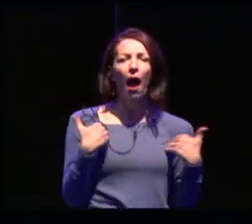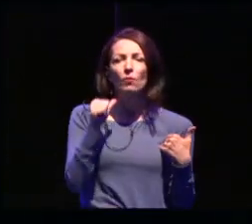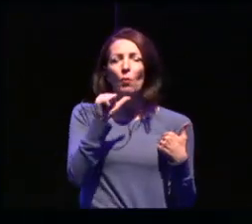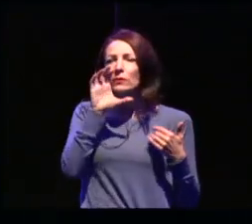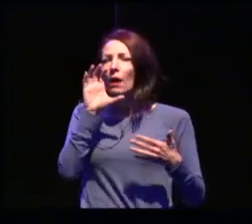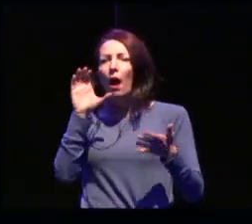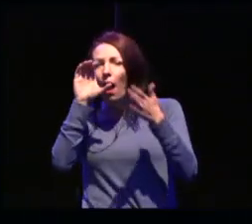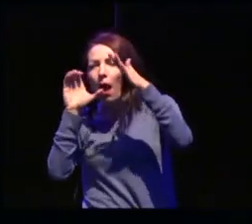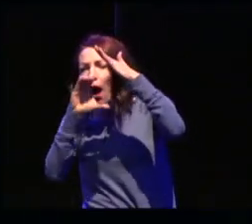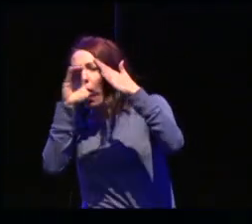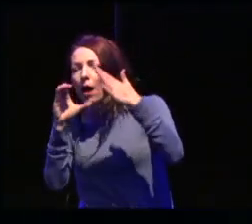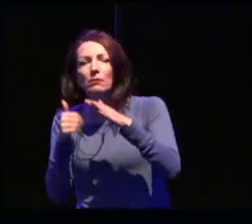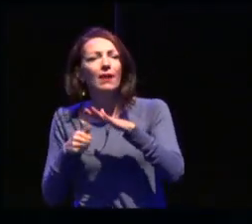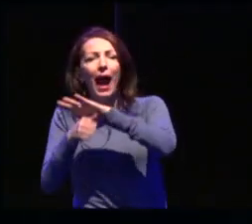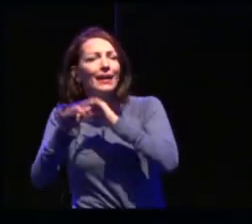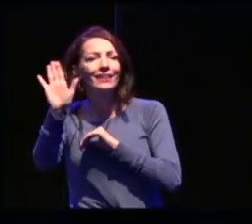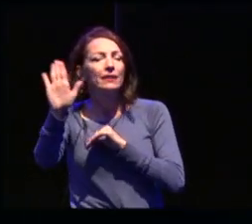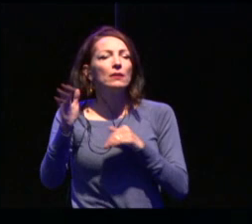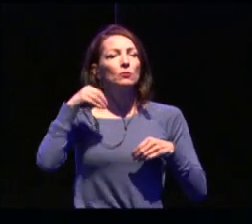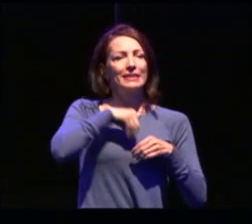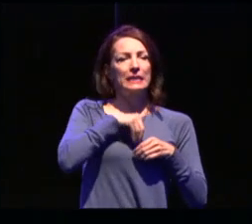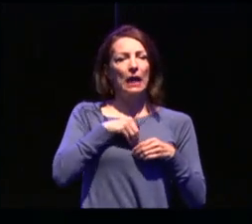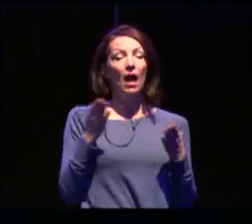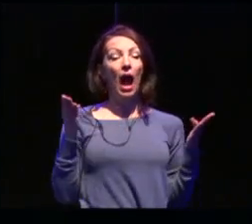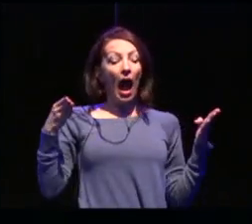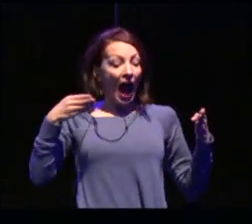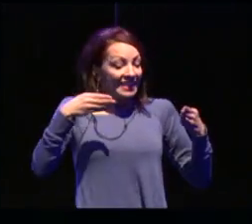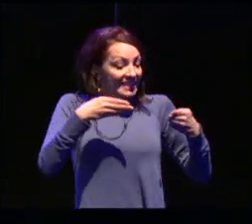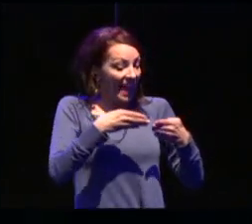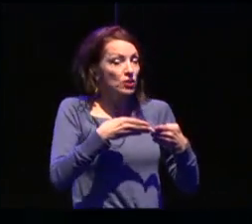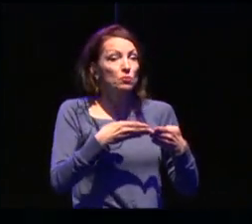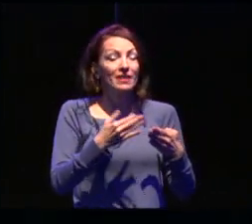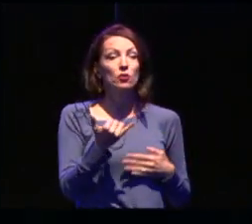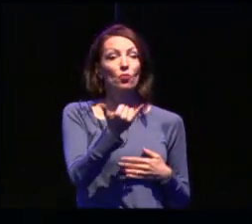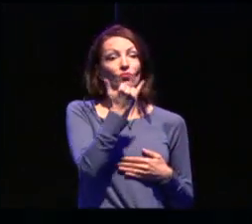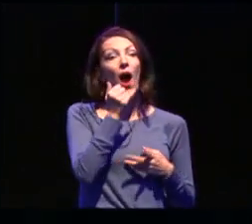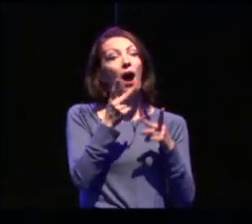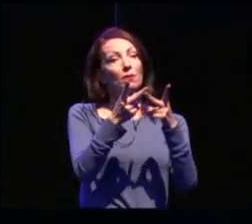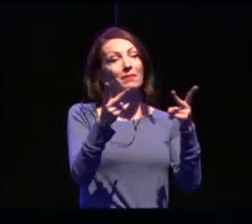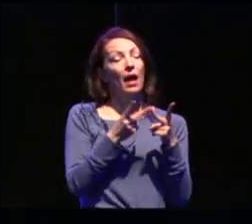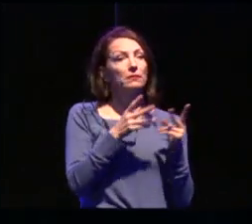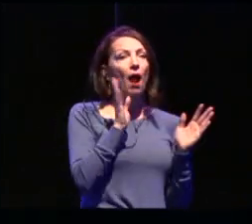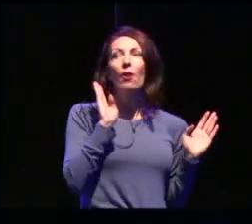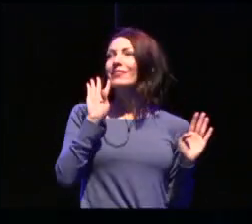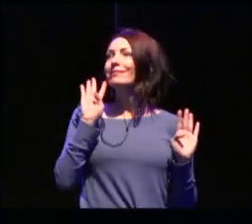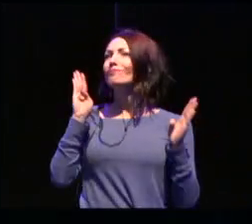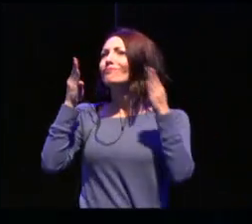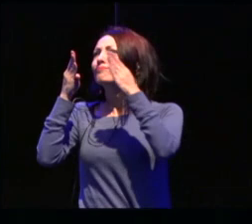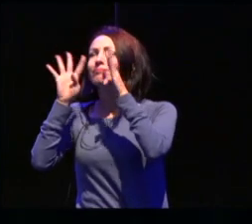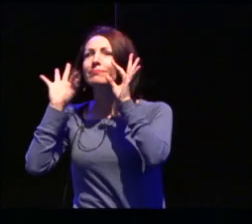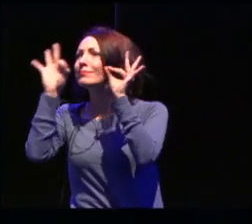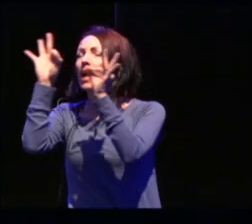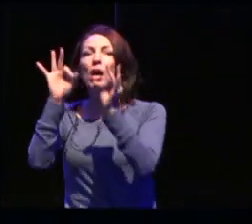seek. Our attention was in the interestingly wrong place. Our attention was on what